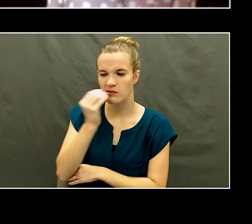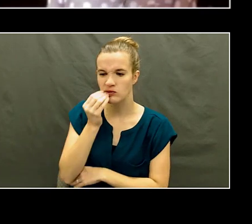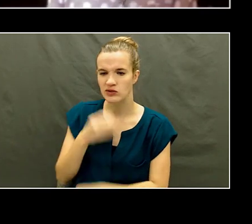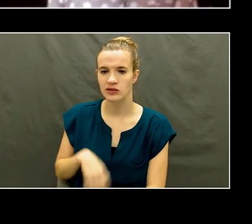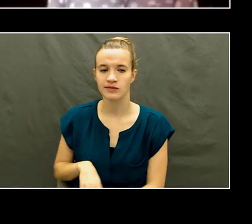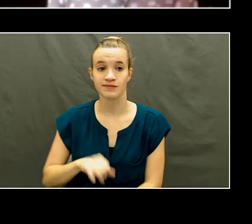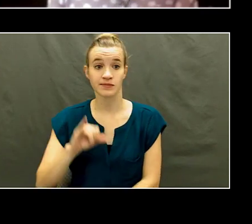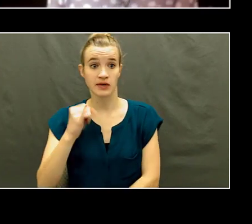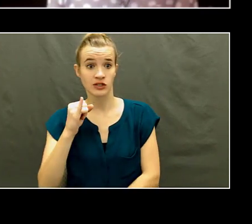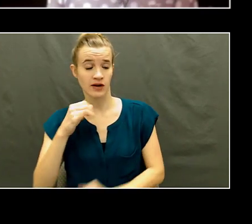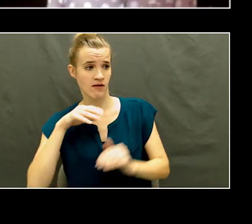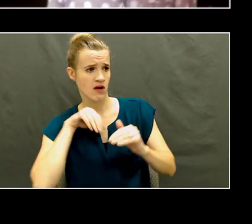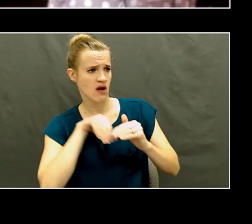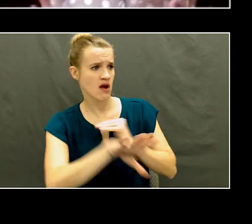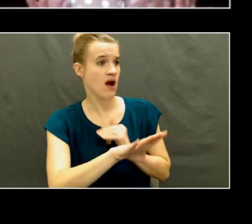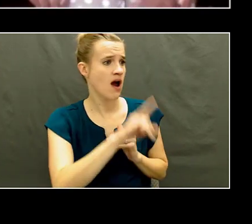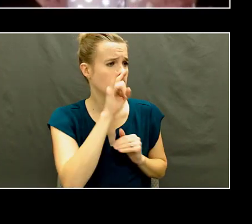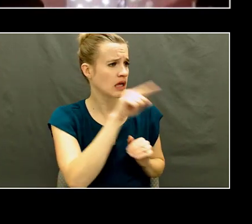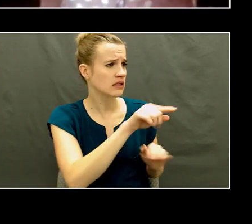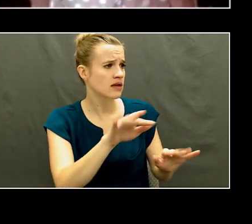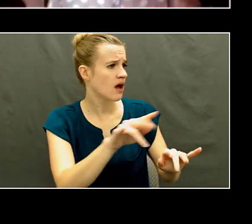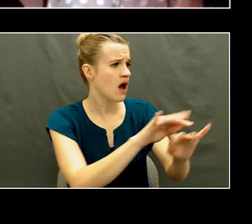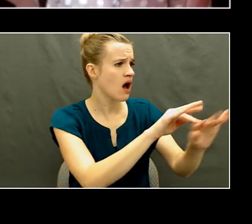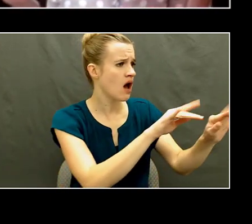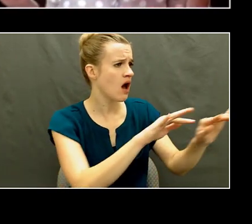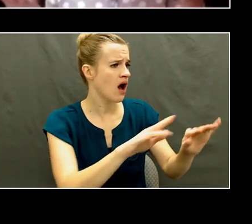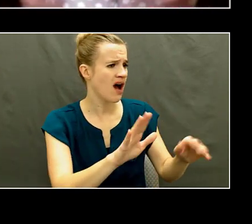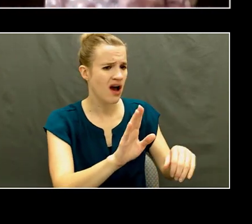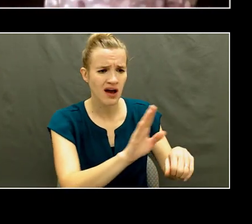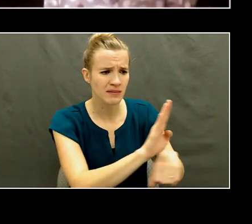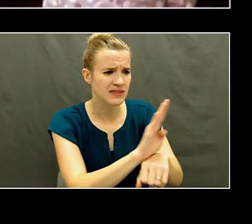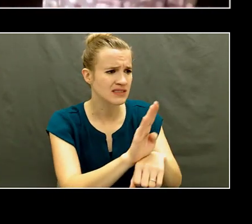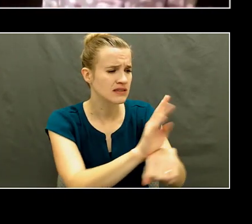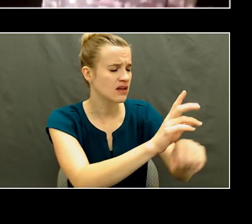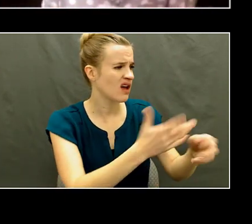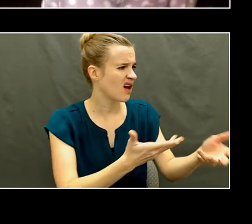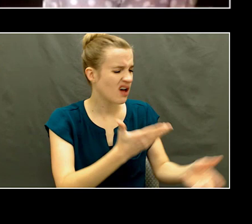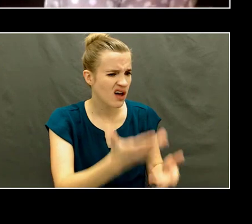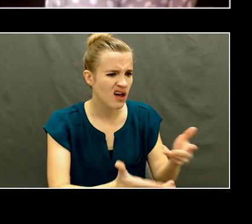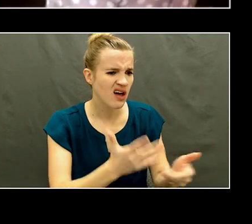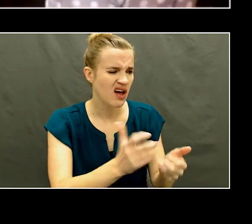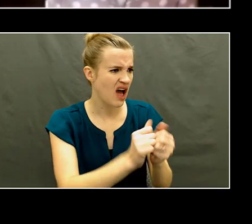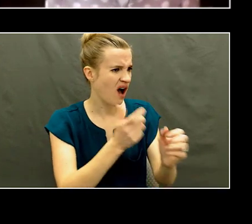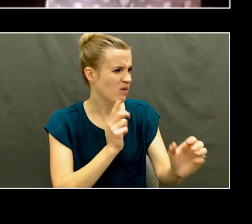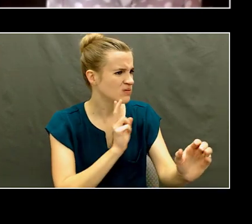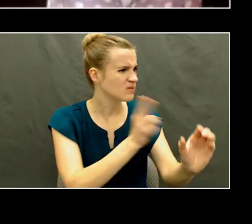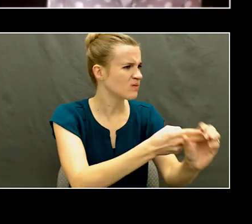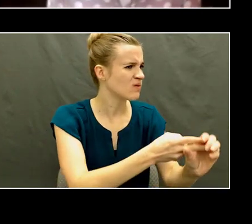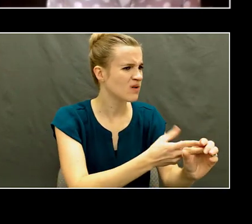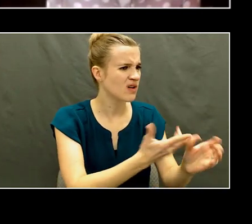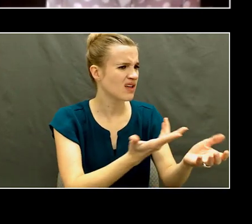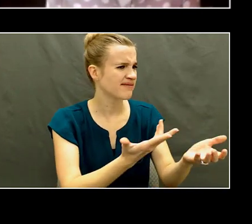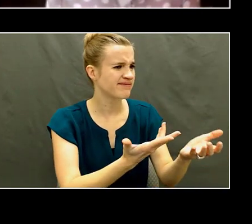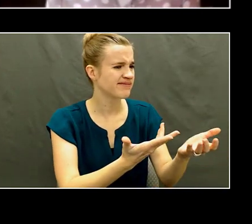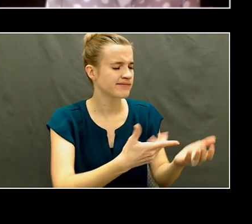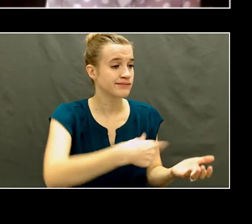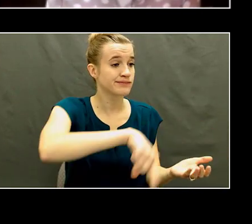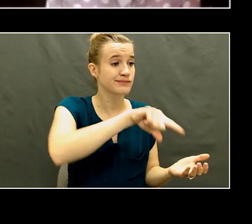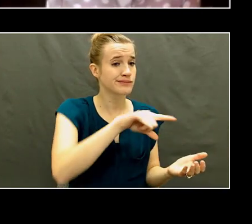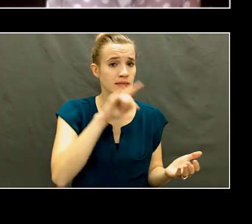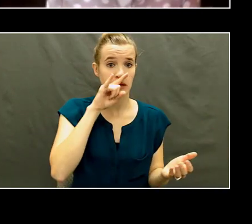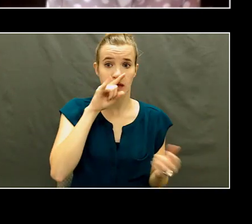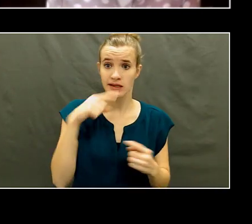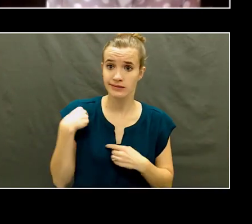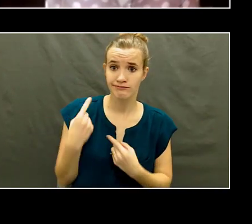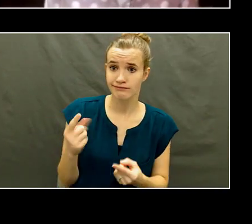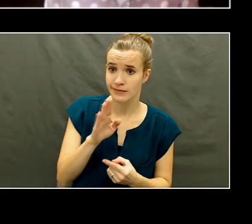is already busy. She has to figure out what's going on and how to join in. Since most kids have never met someone